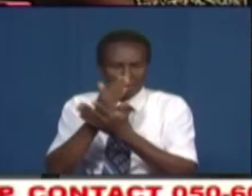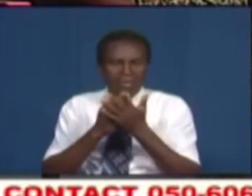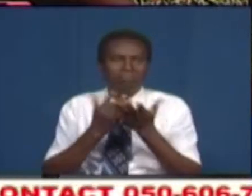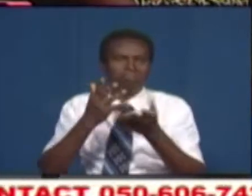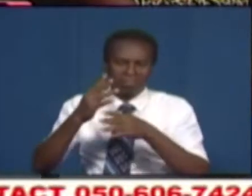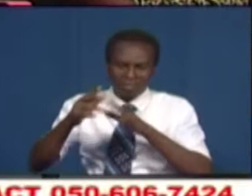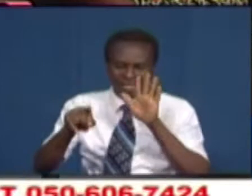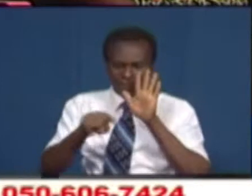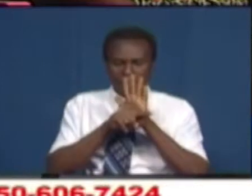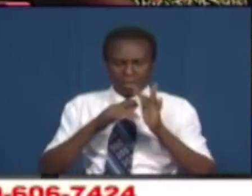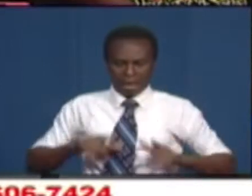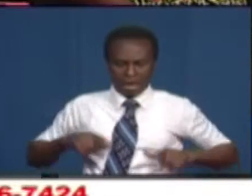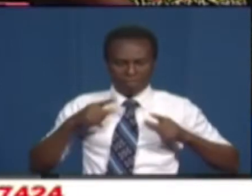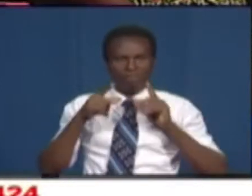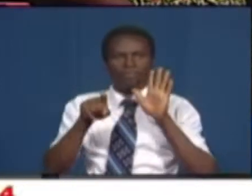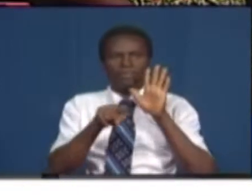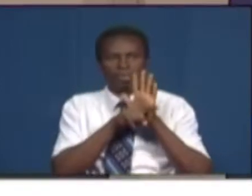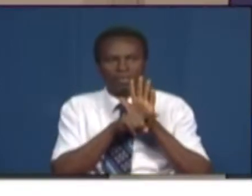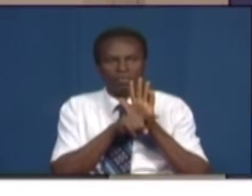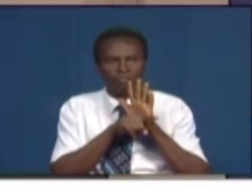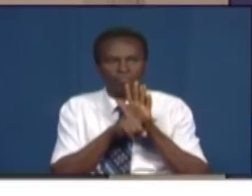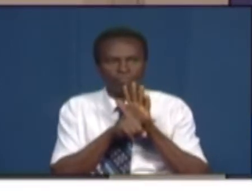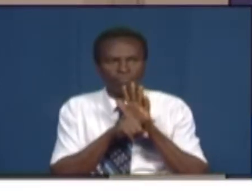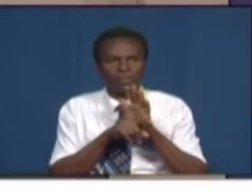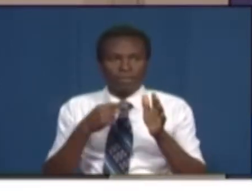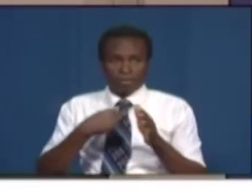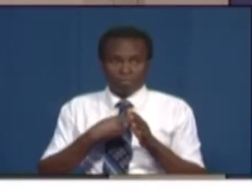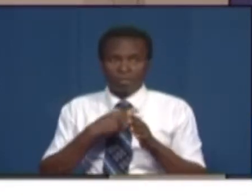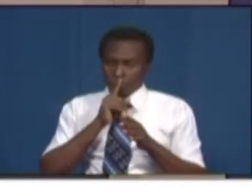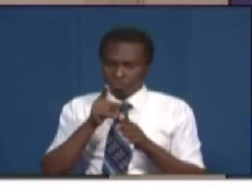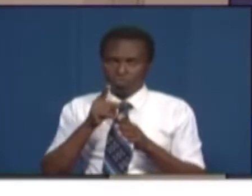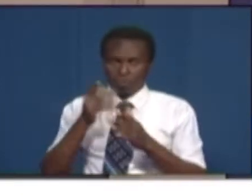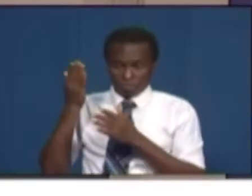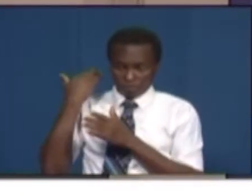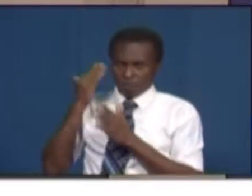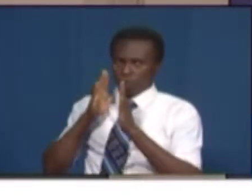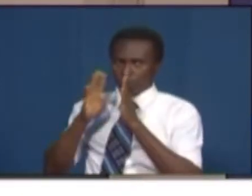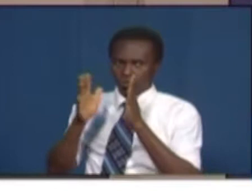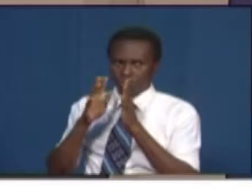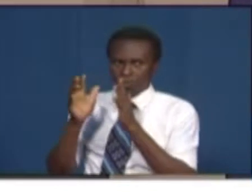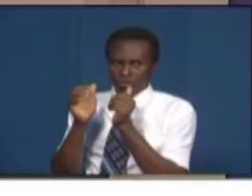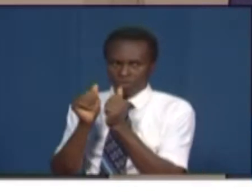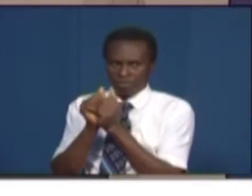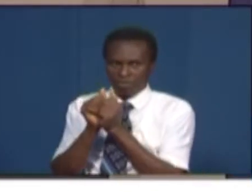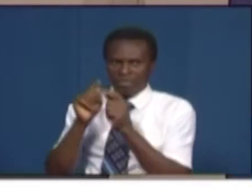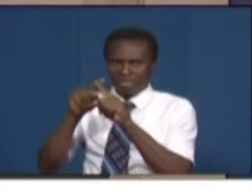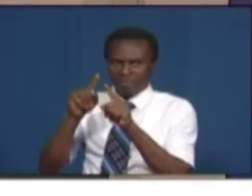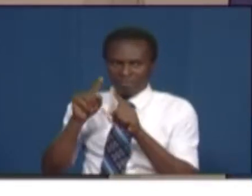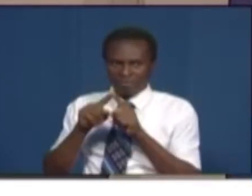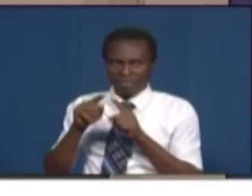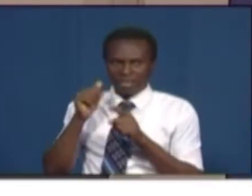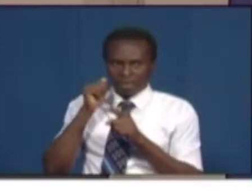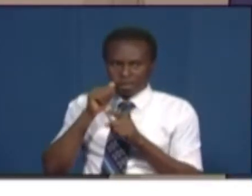our emotional well-being. Yeah. Well, that's true, because I had a chance to speak to some young people between 10